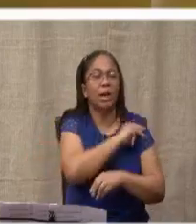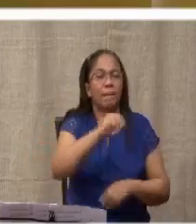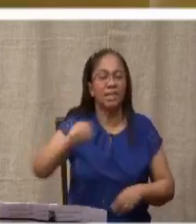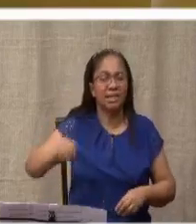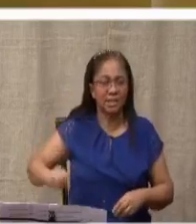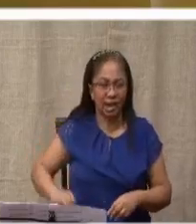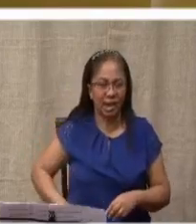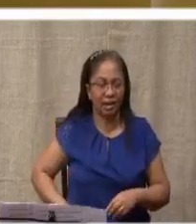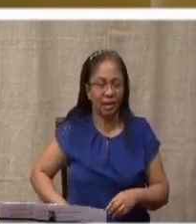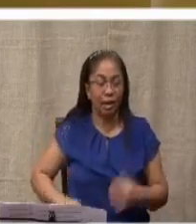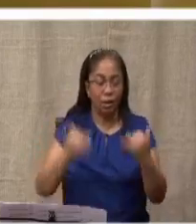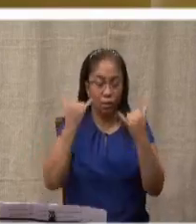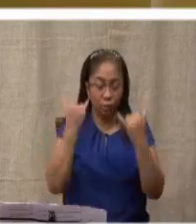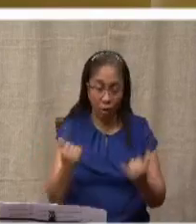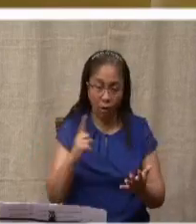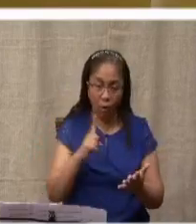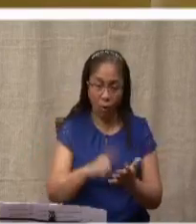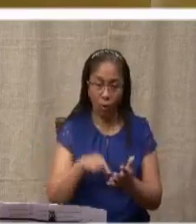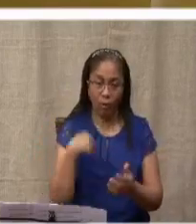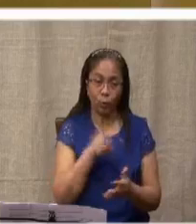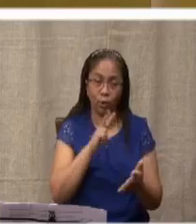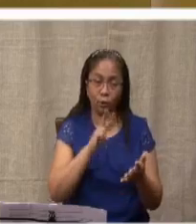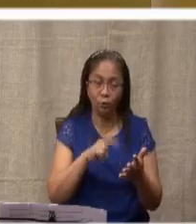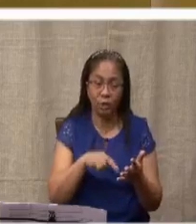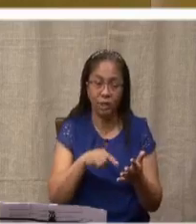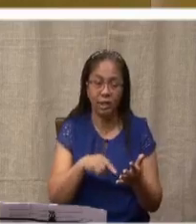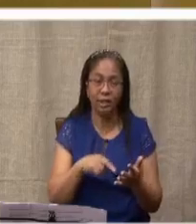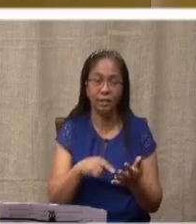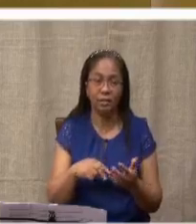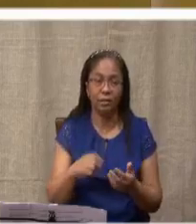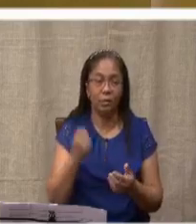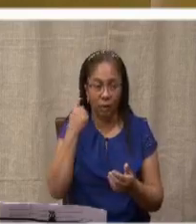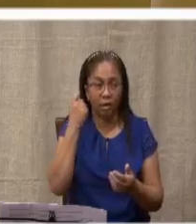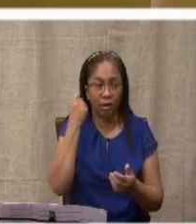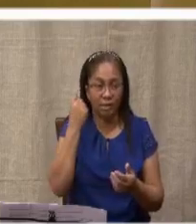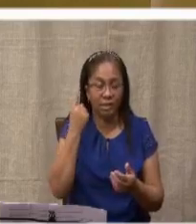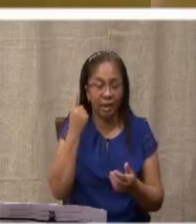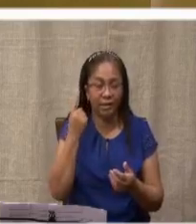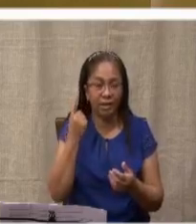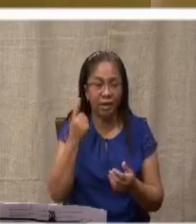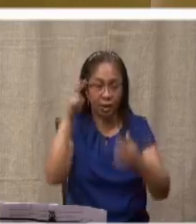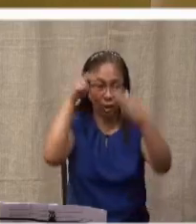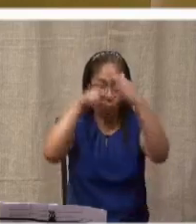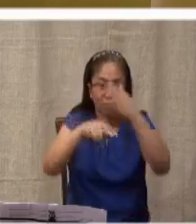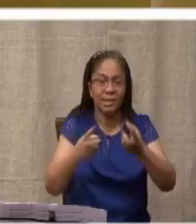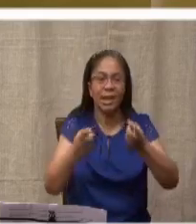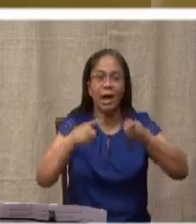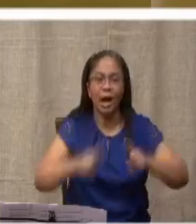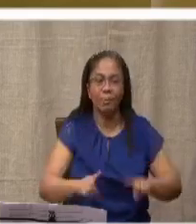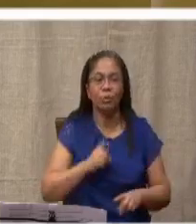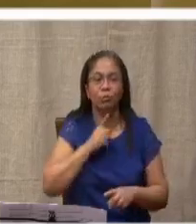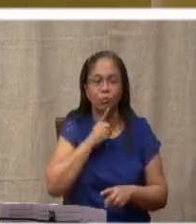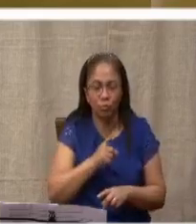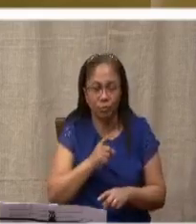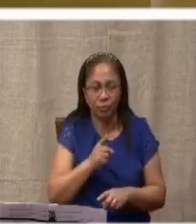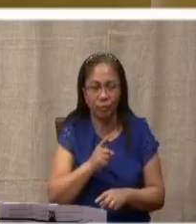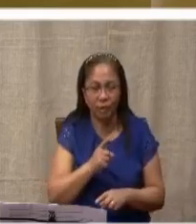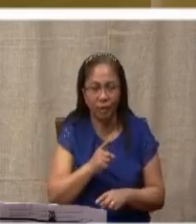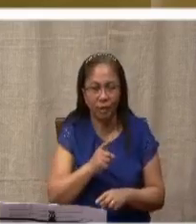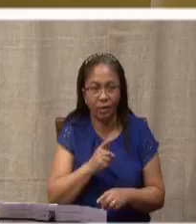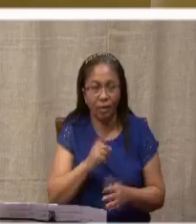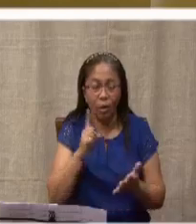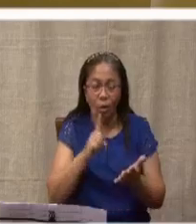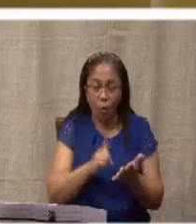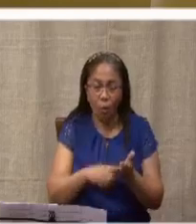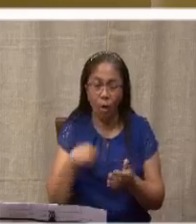understand that what we're reading in these texts in these weeks is a fulfillment of that prophecy because what we are